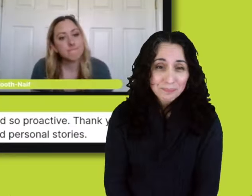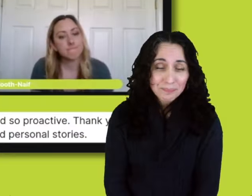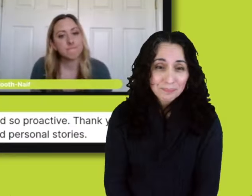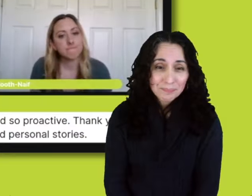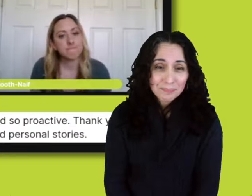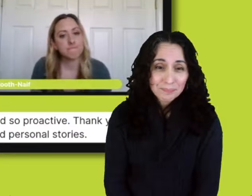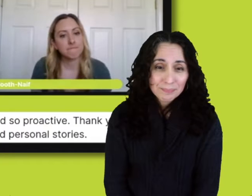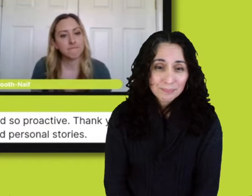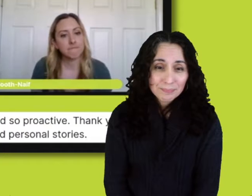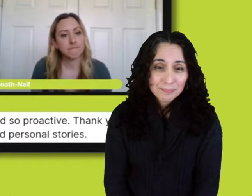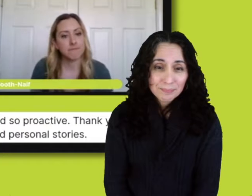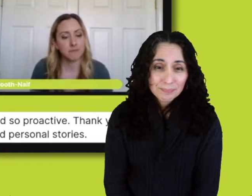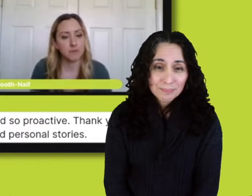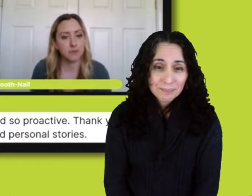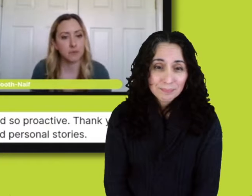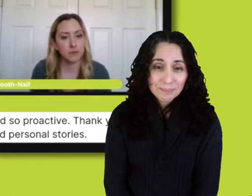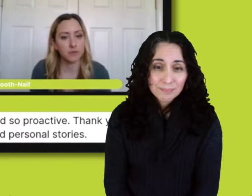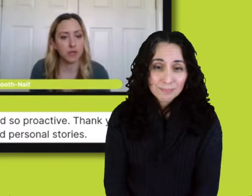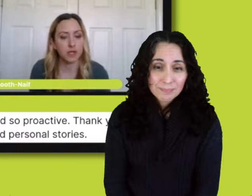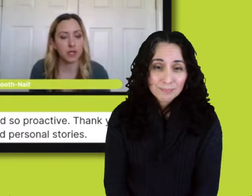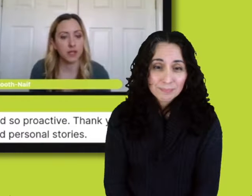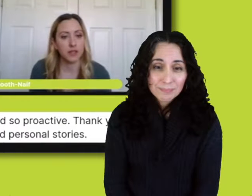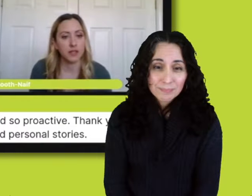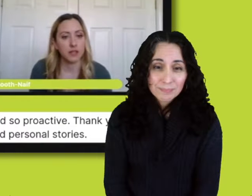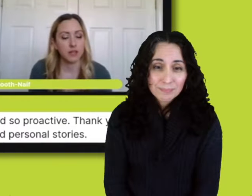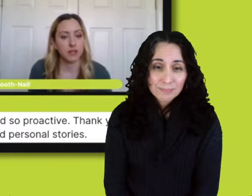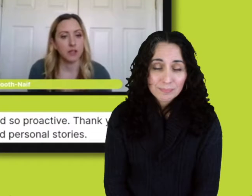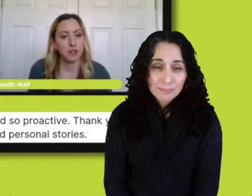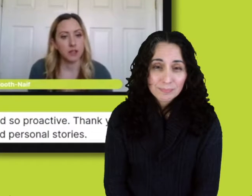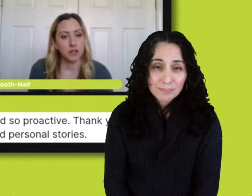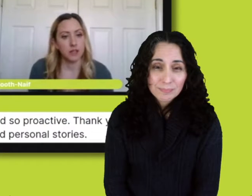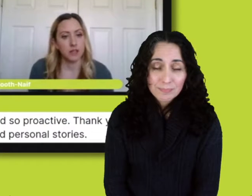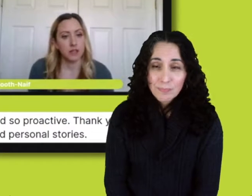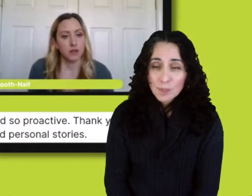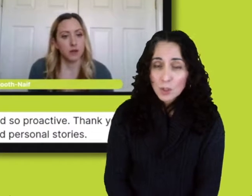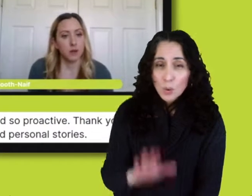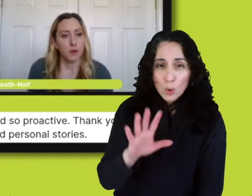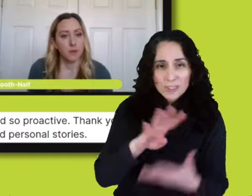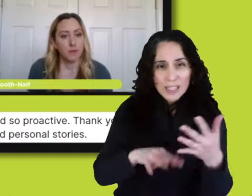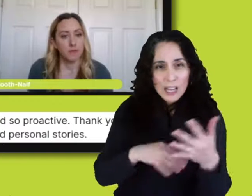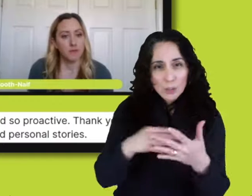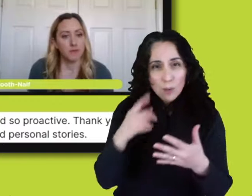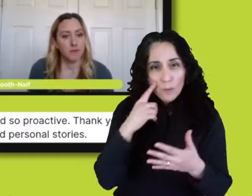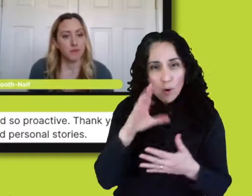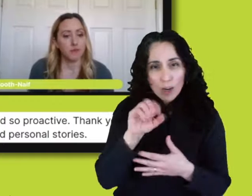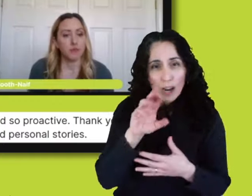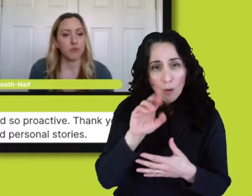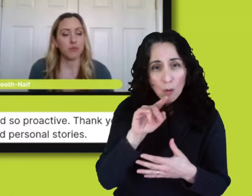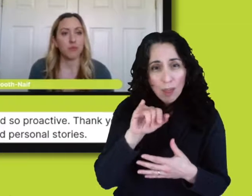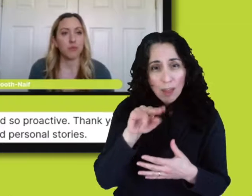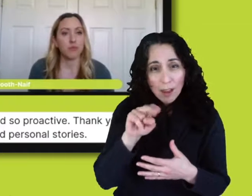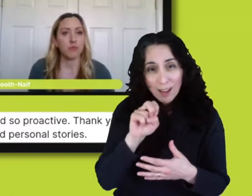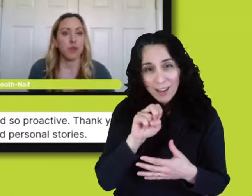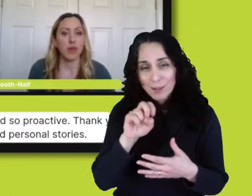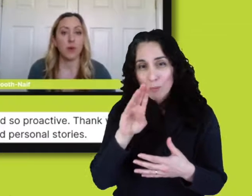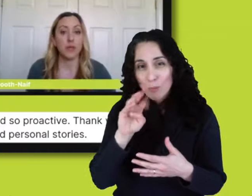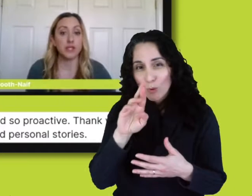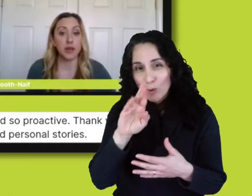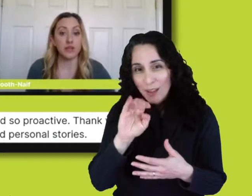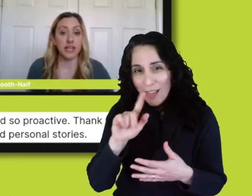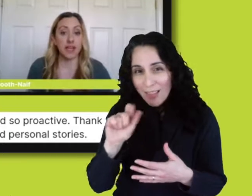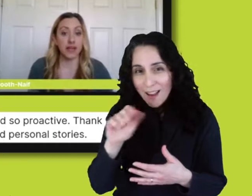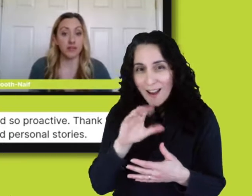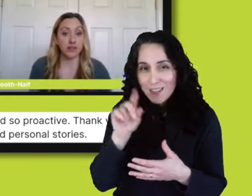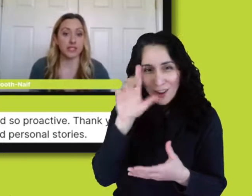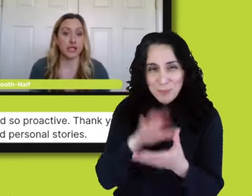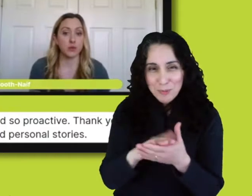a normal day like for Caroline and Briella and your husband? What does that look like for you guys? Like what we